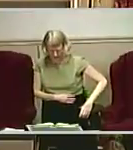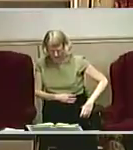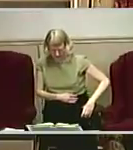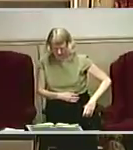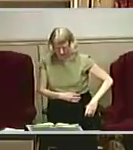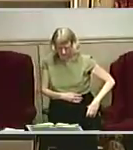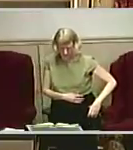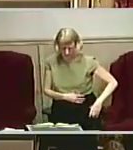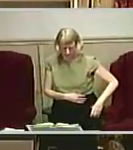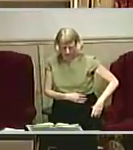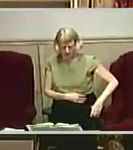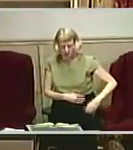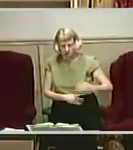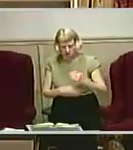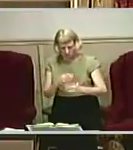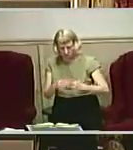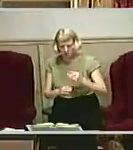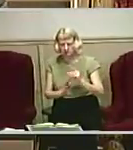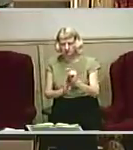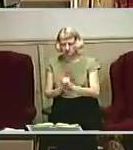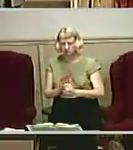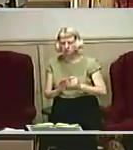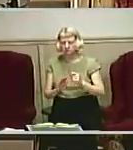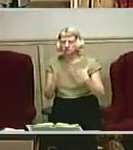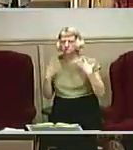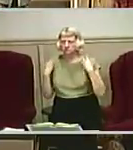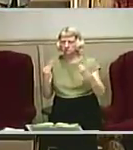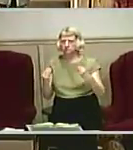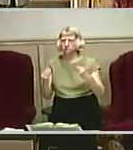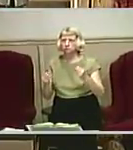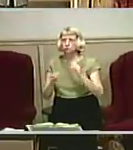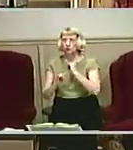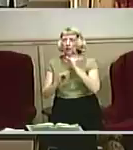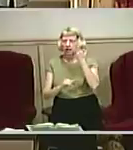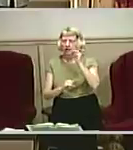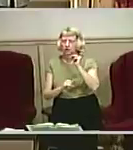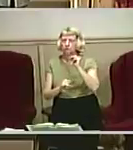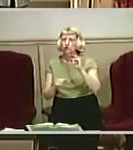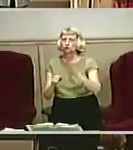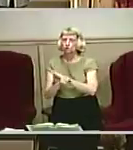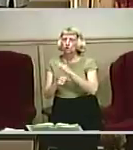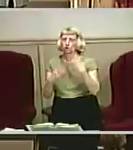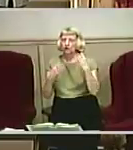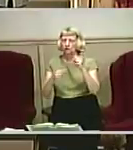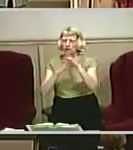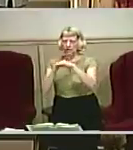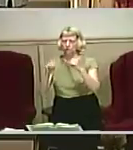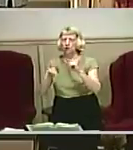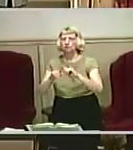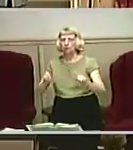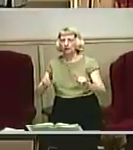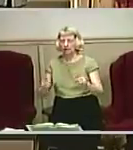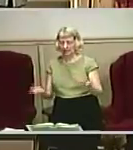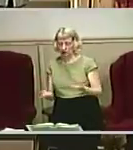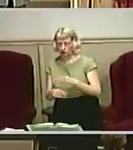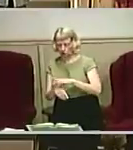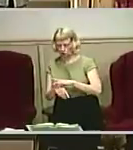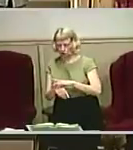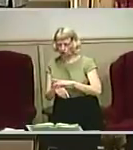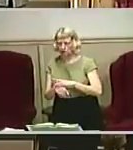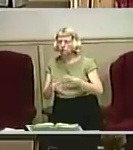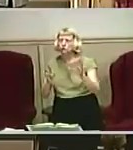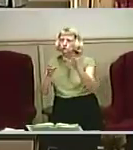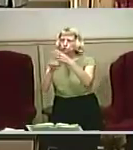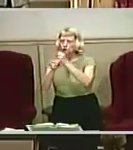where we're going to be healed is when we're complete in Him. That's when we're going to be fully healed. And how can we do that? While we're on this earth, we trust in